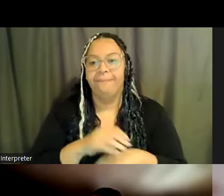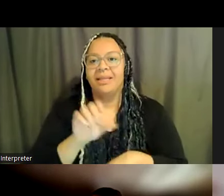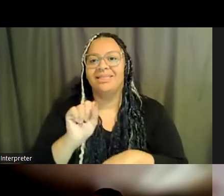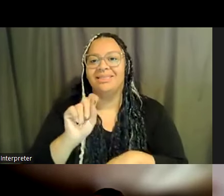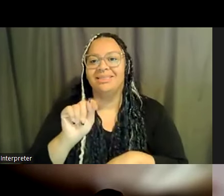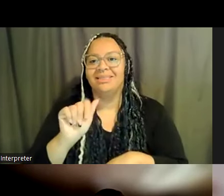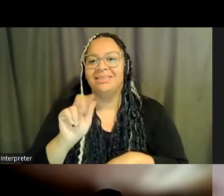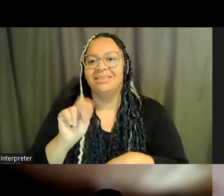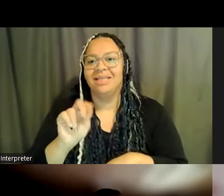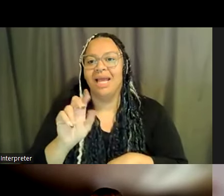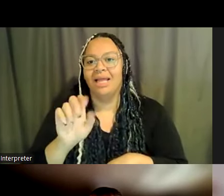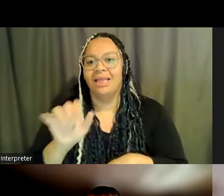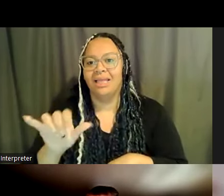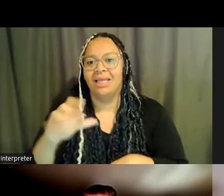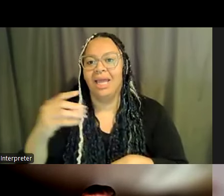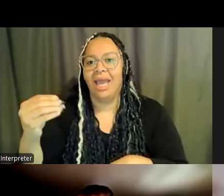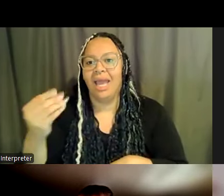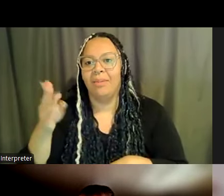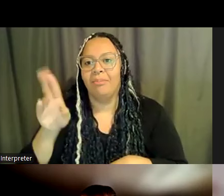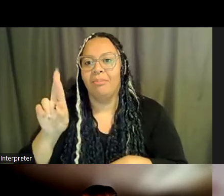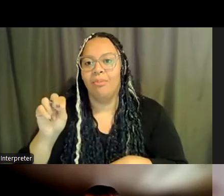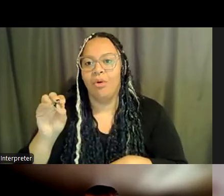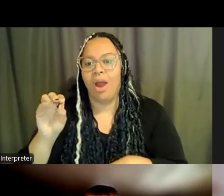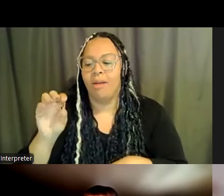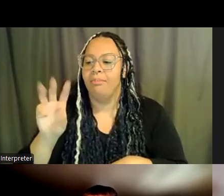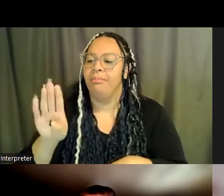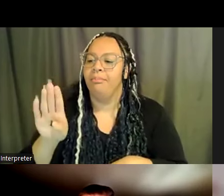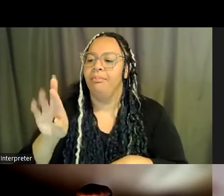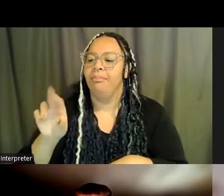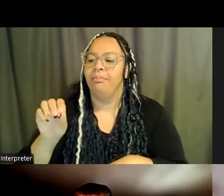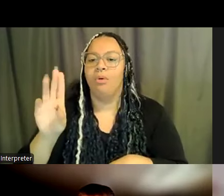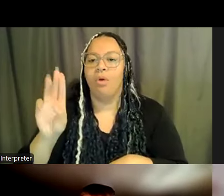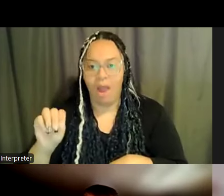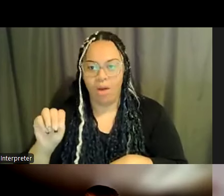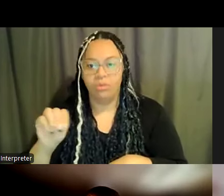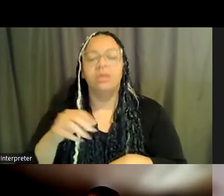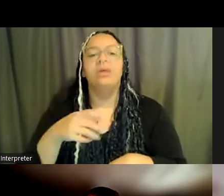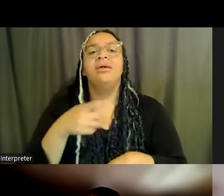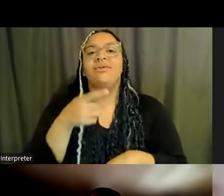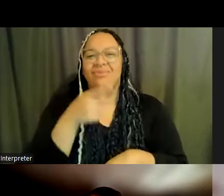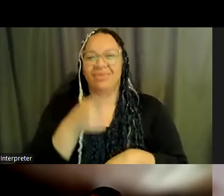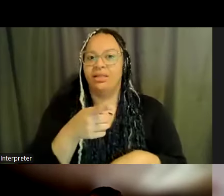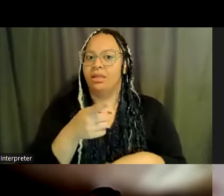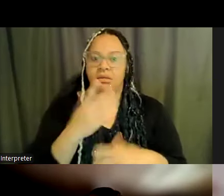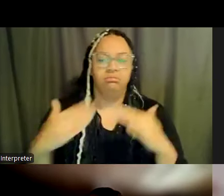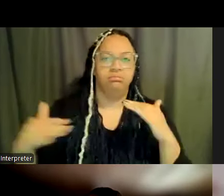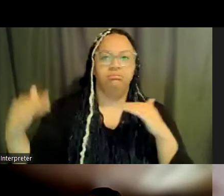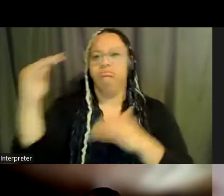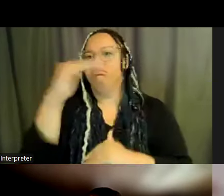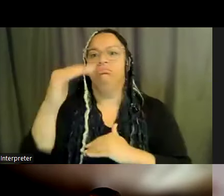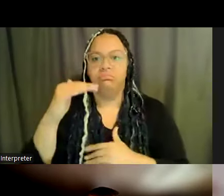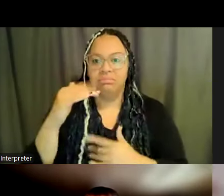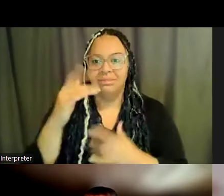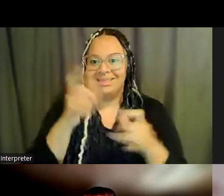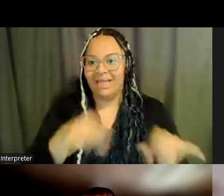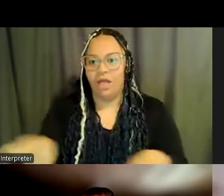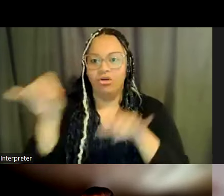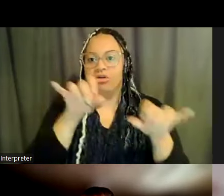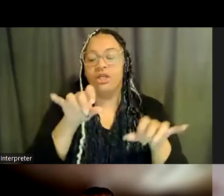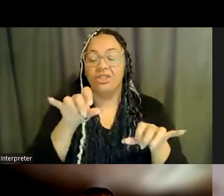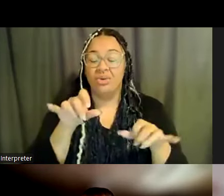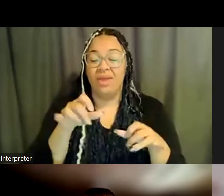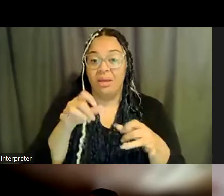who created the Suicide Safety Plan, which is kind of the gold standard of safety plans, they introduced this idea of what's called the suicide